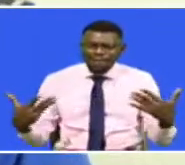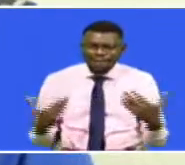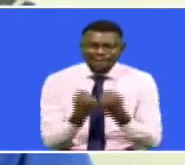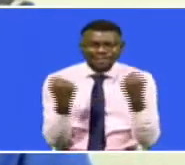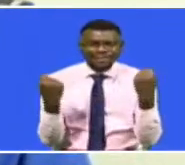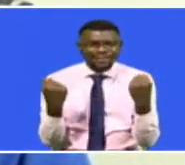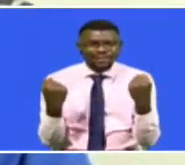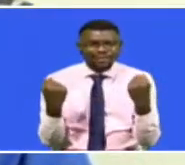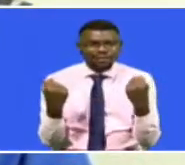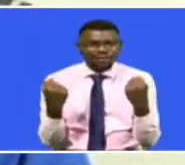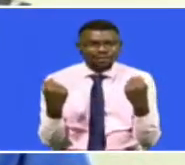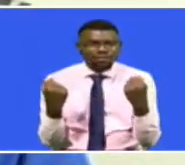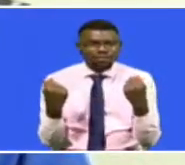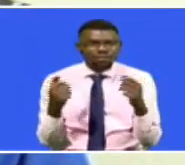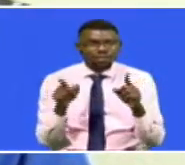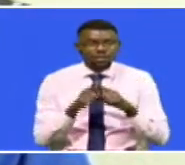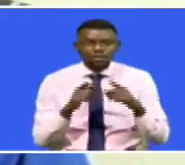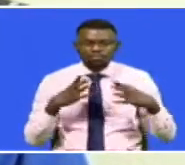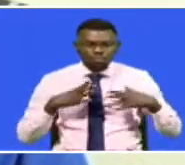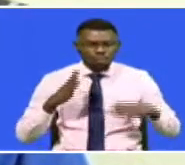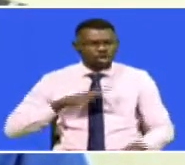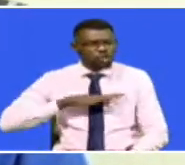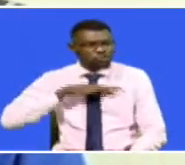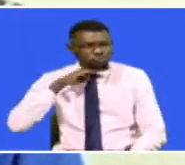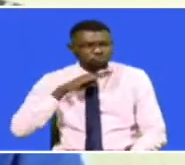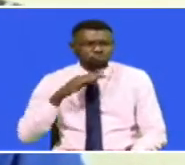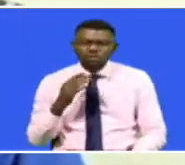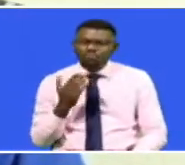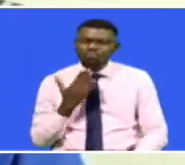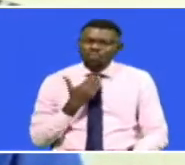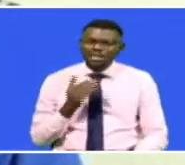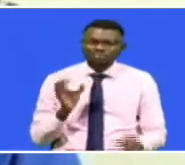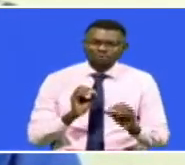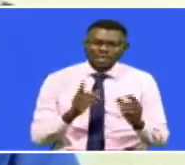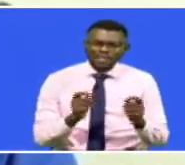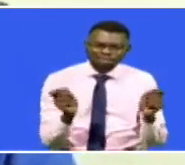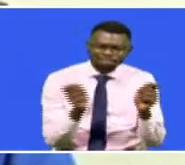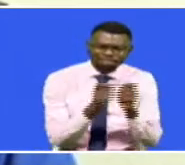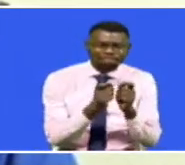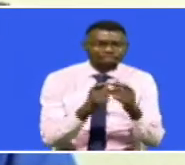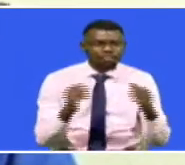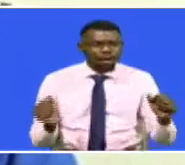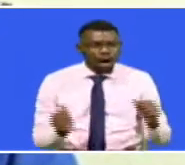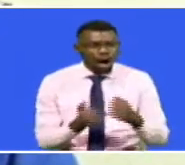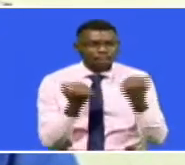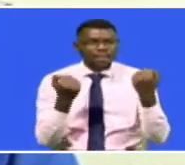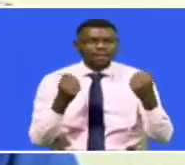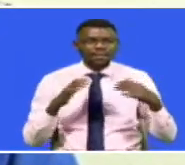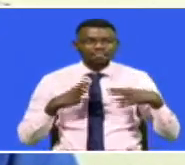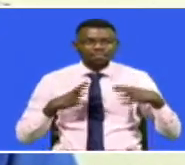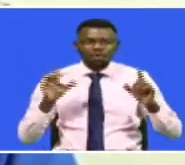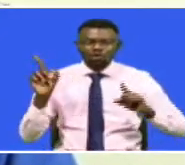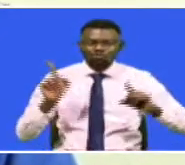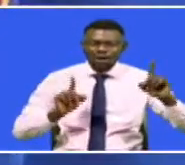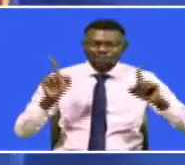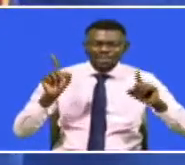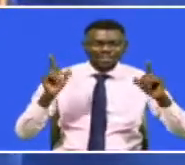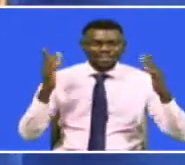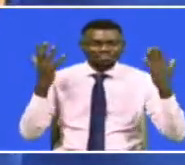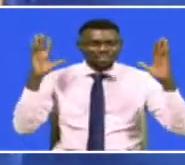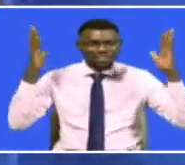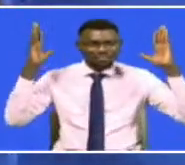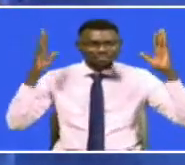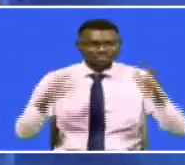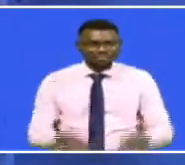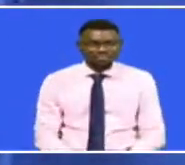accidents and loss of lives or injuries to people who are coming for festivities. We